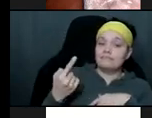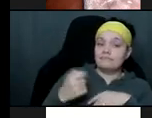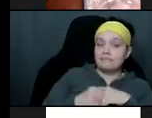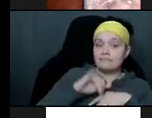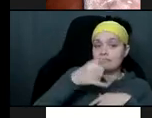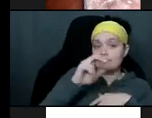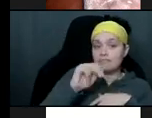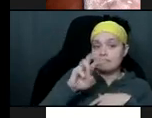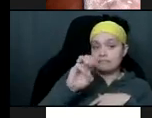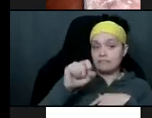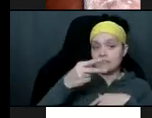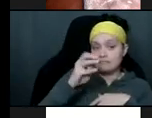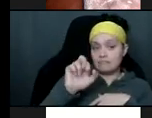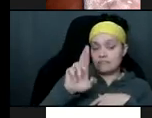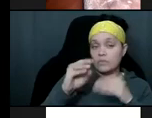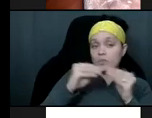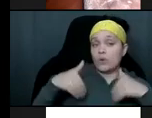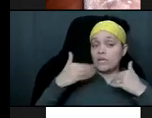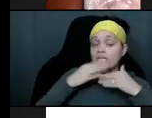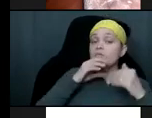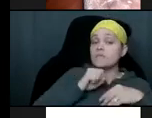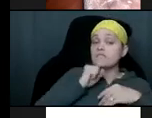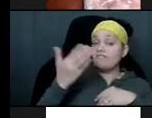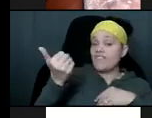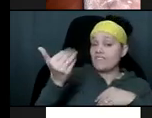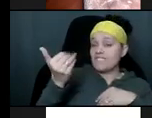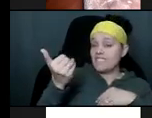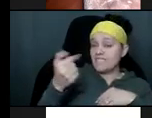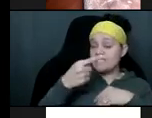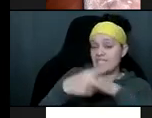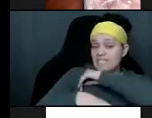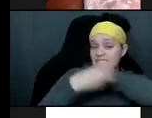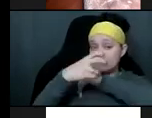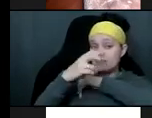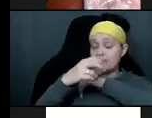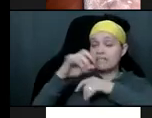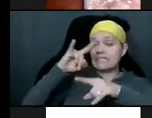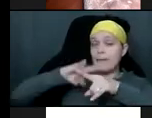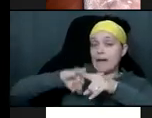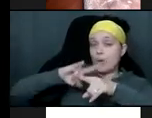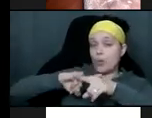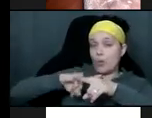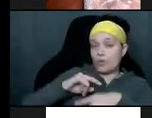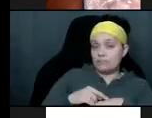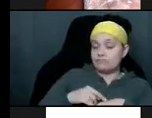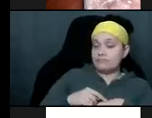John Weishammer was even younger. He was just 15 years old. He stole some tobacco.